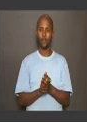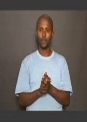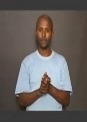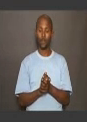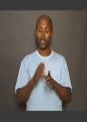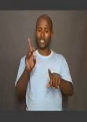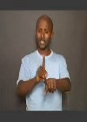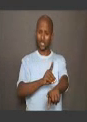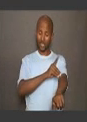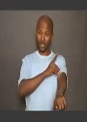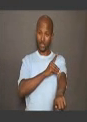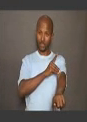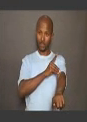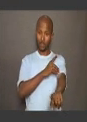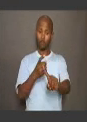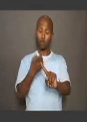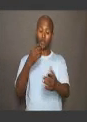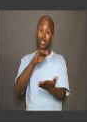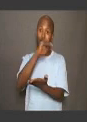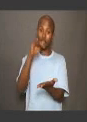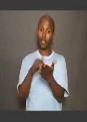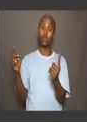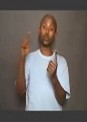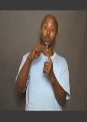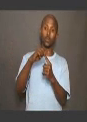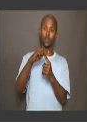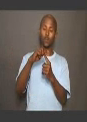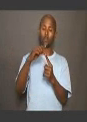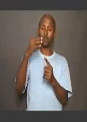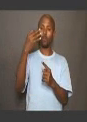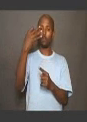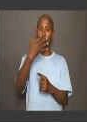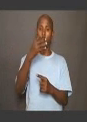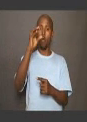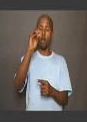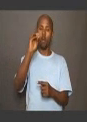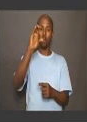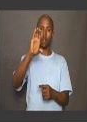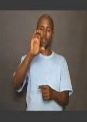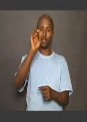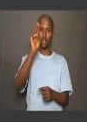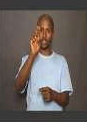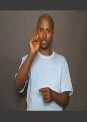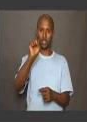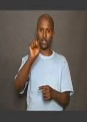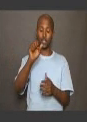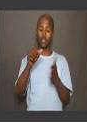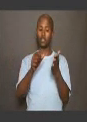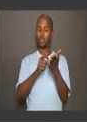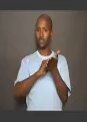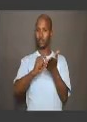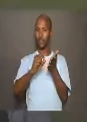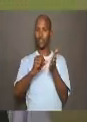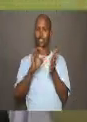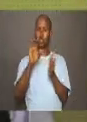The distance from the center to a focus is denoted by a small